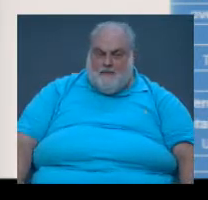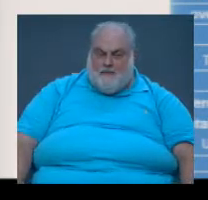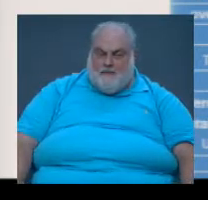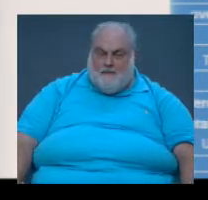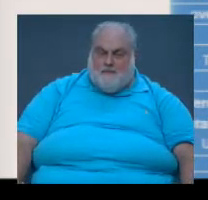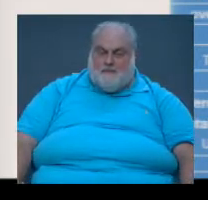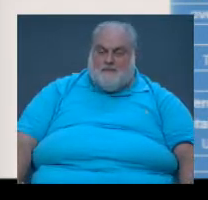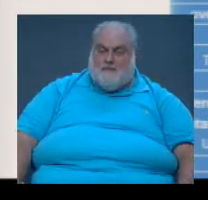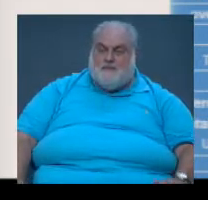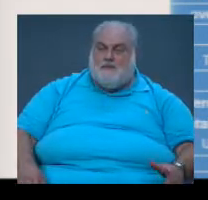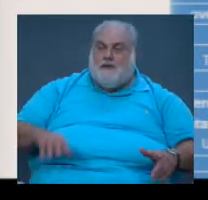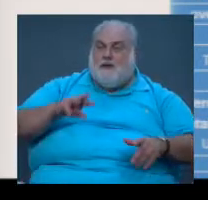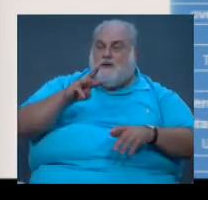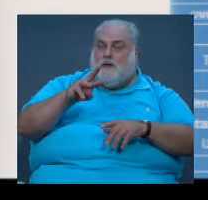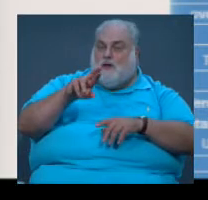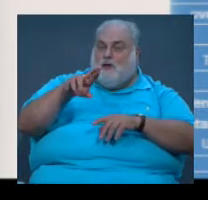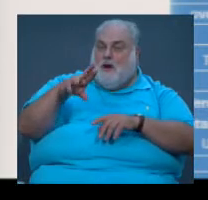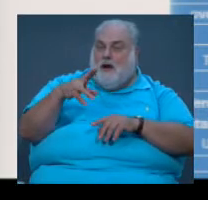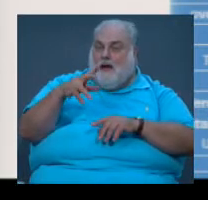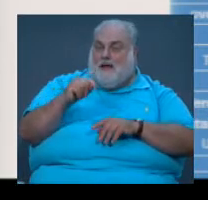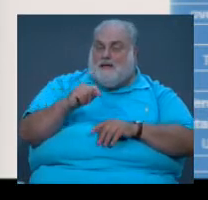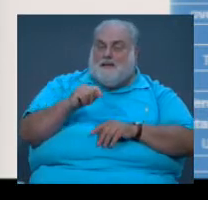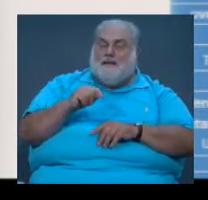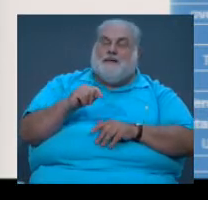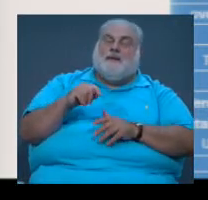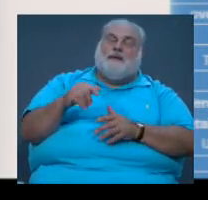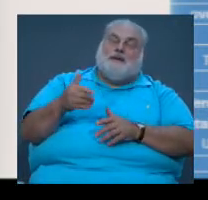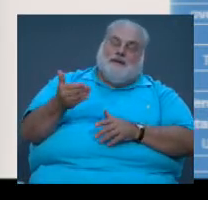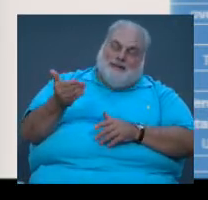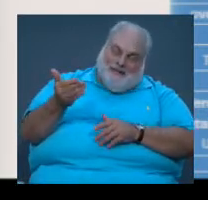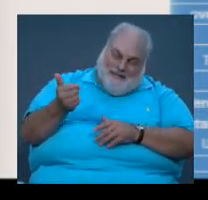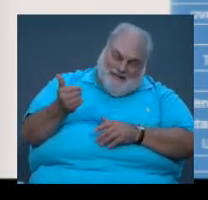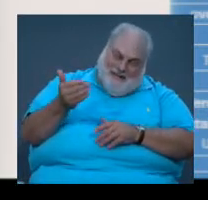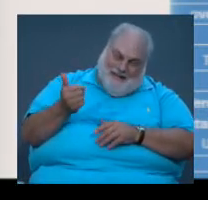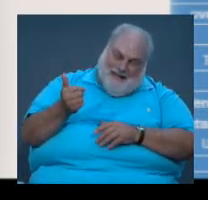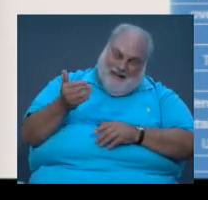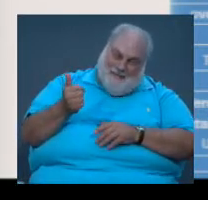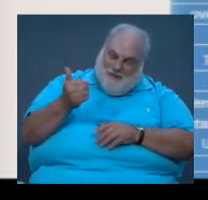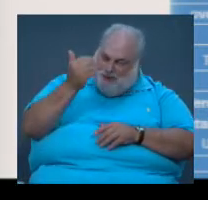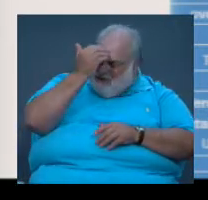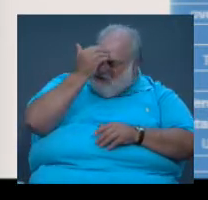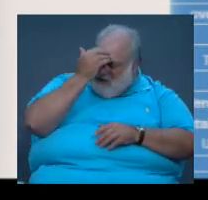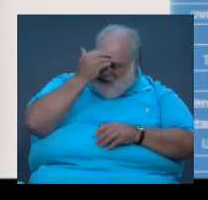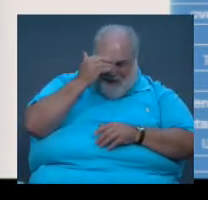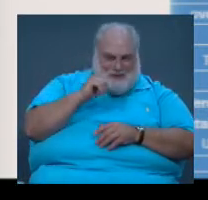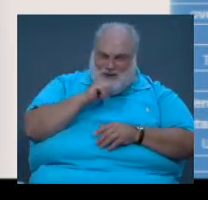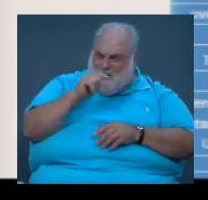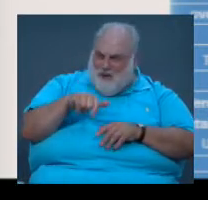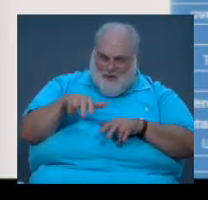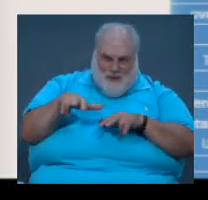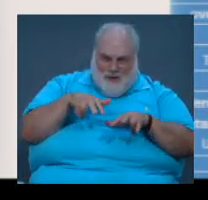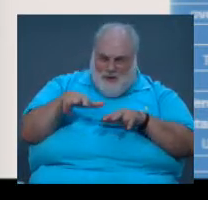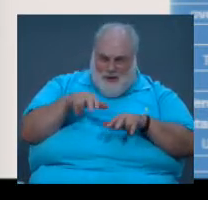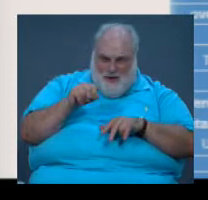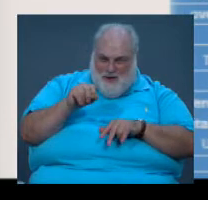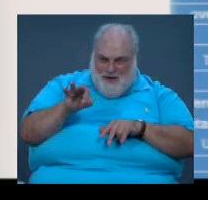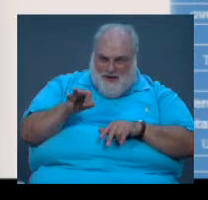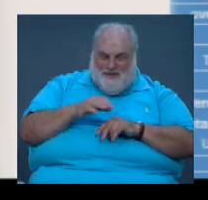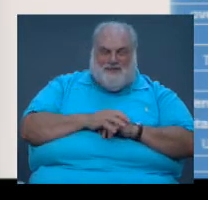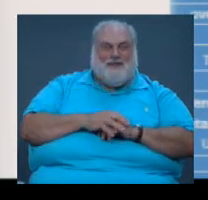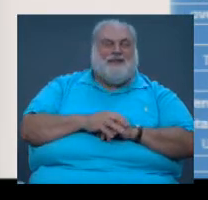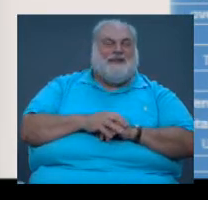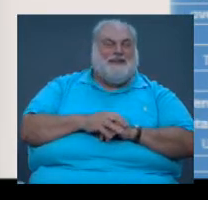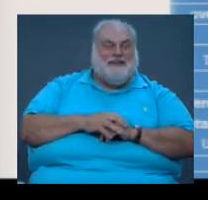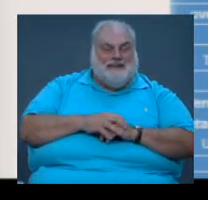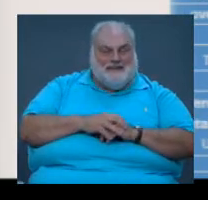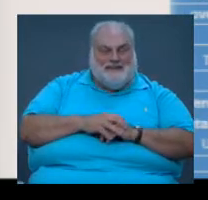Director Wright, come on back, You should Mr. have Turner. known better to walk off. And-